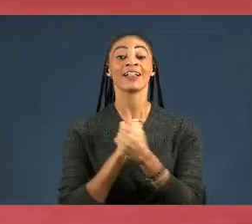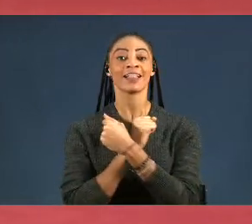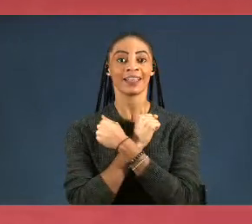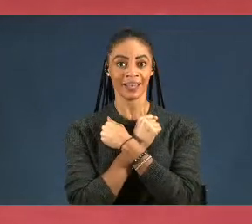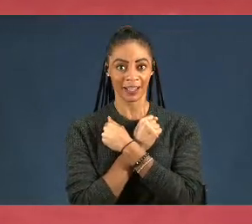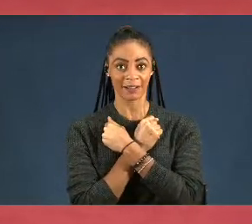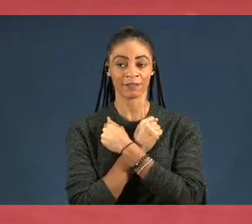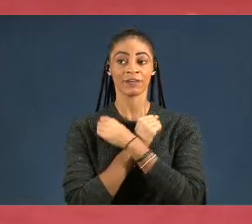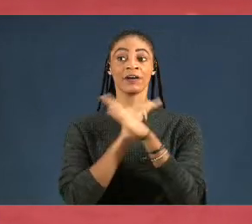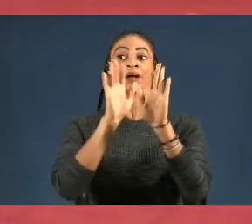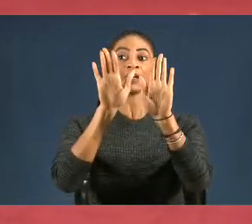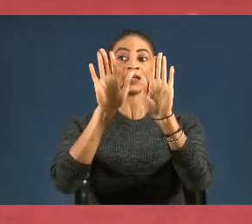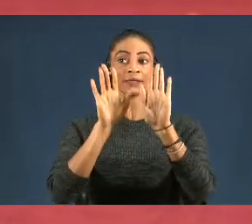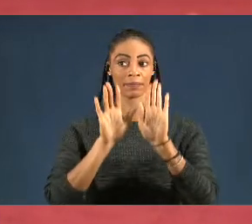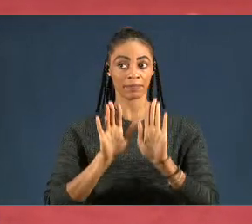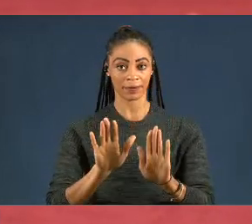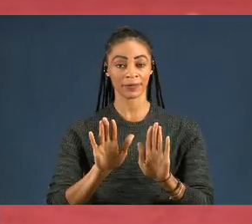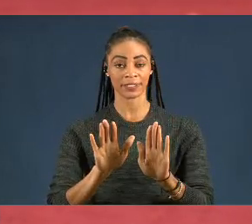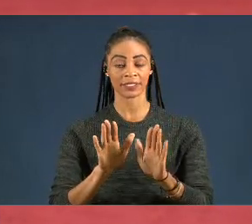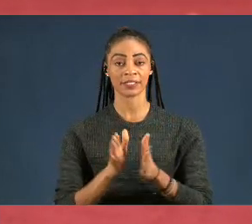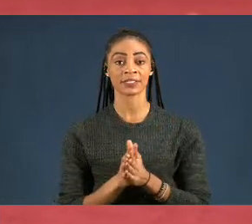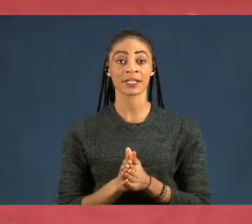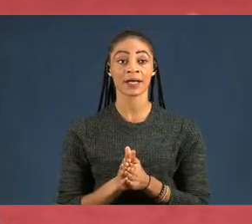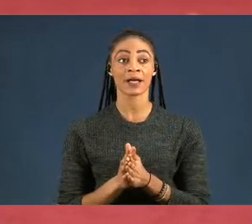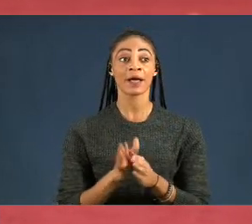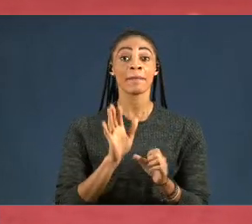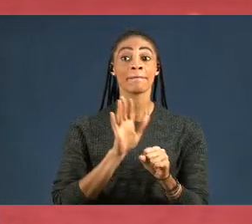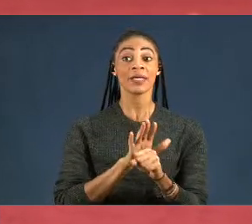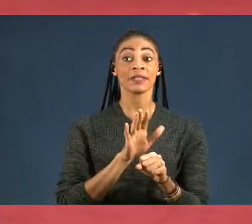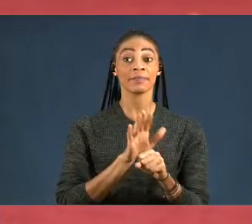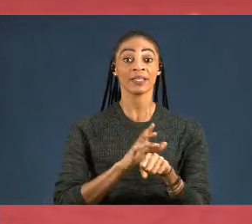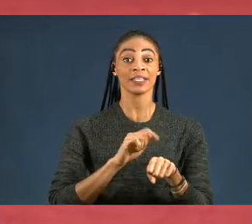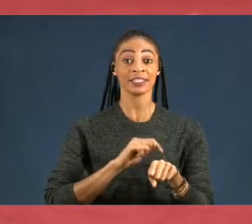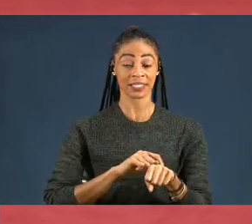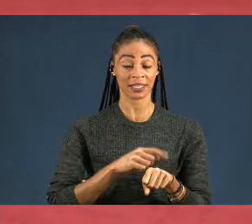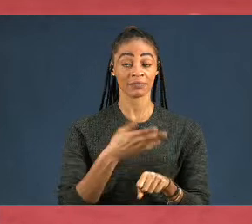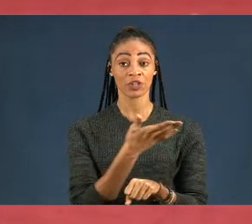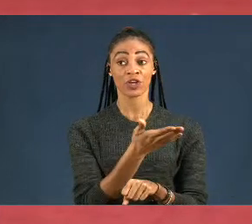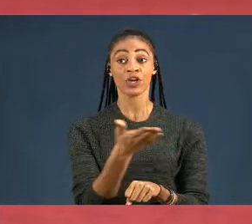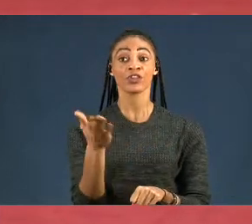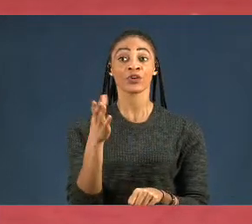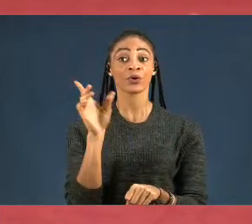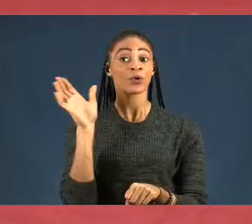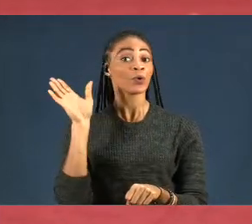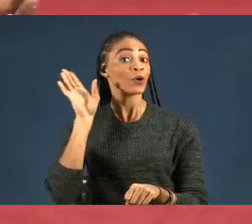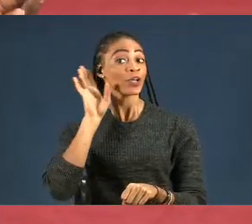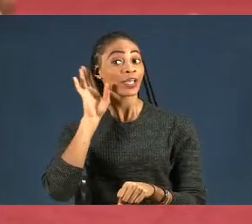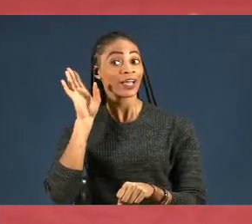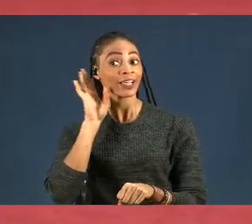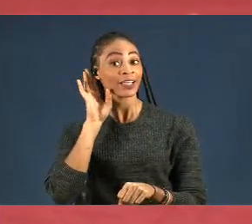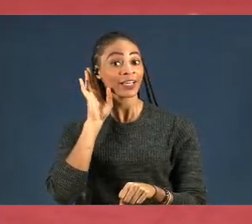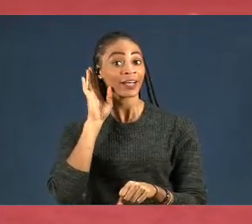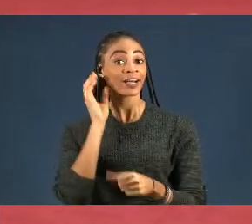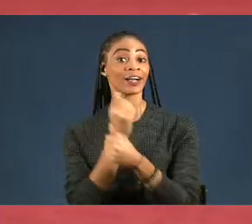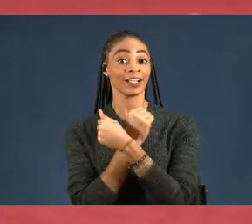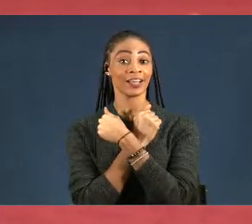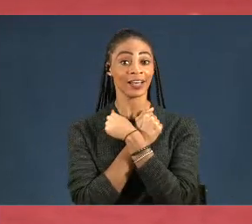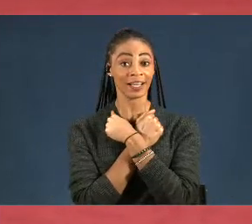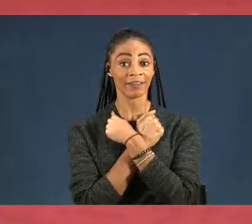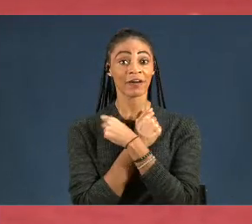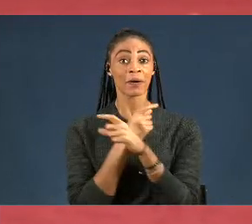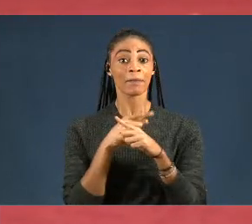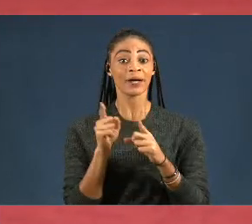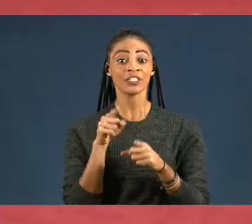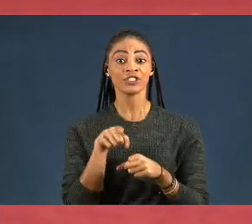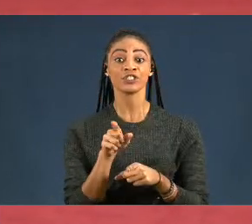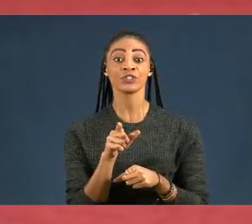times when we hear this message of the key of love, sometimes we don't want to listen to that. I